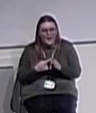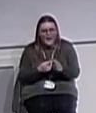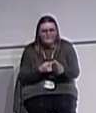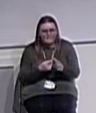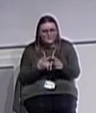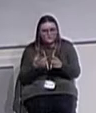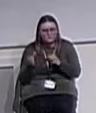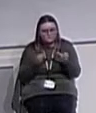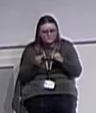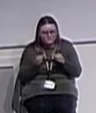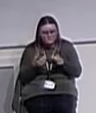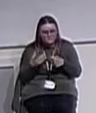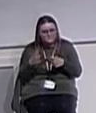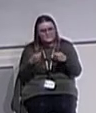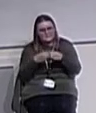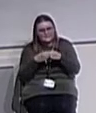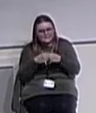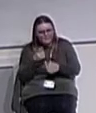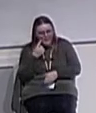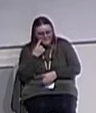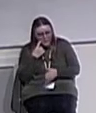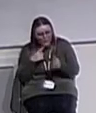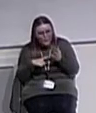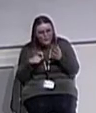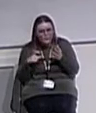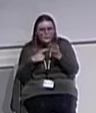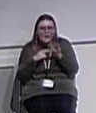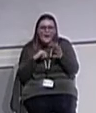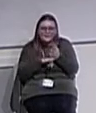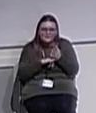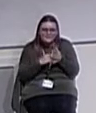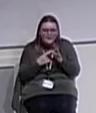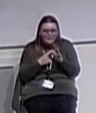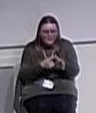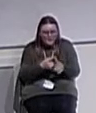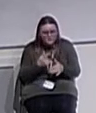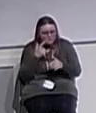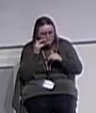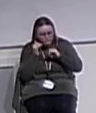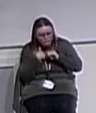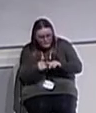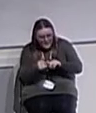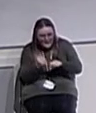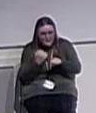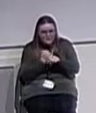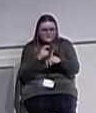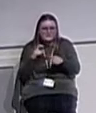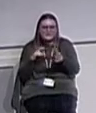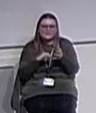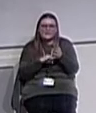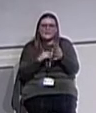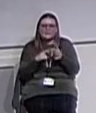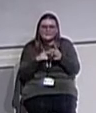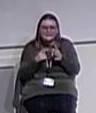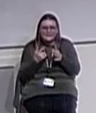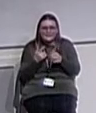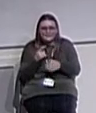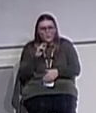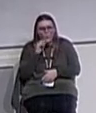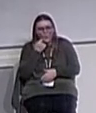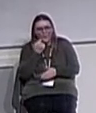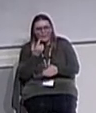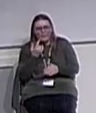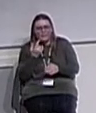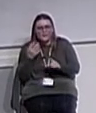UCAS application that you have sweated over, and they'll just have a quick check to make sure that your GCSEs look like you're in line for your predicted